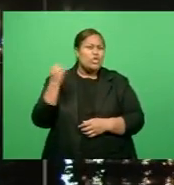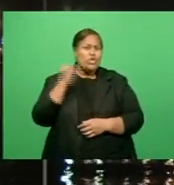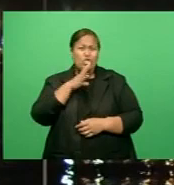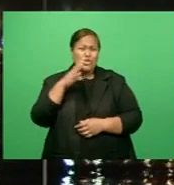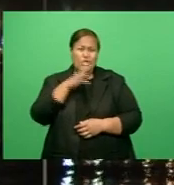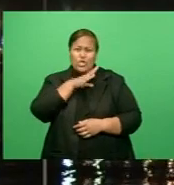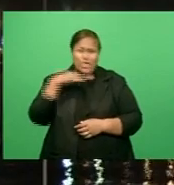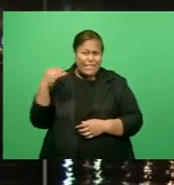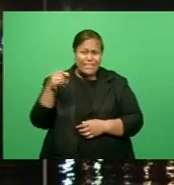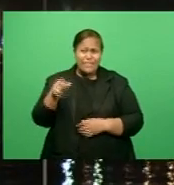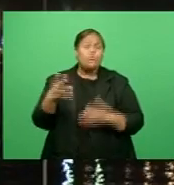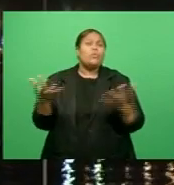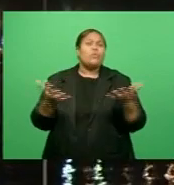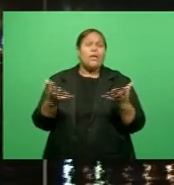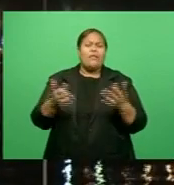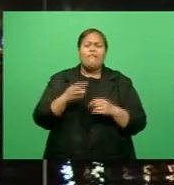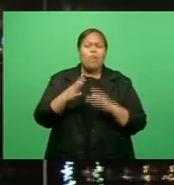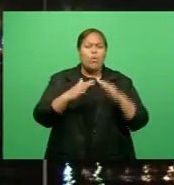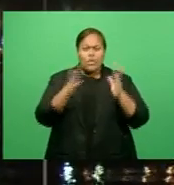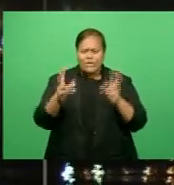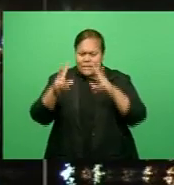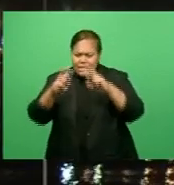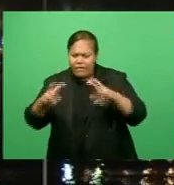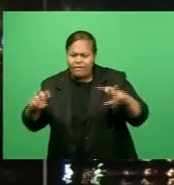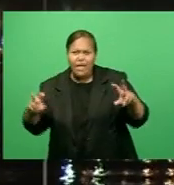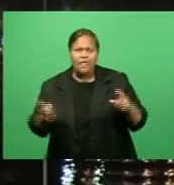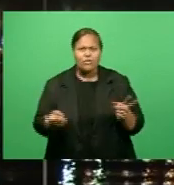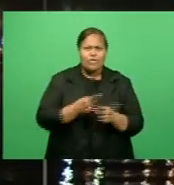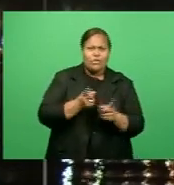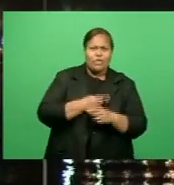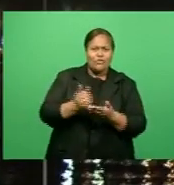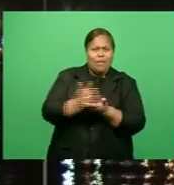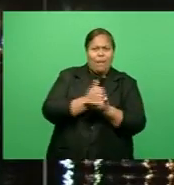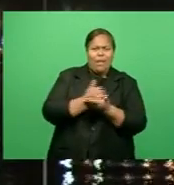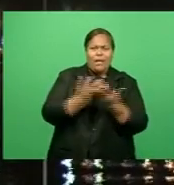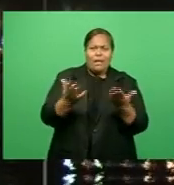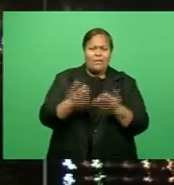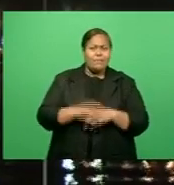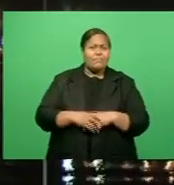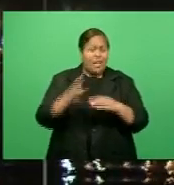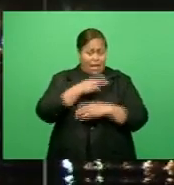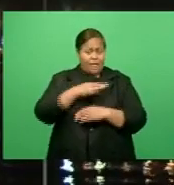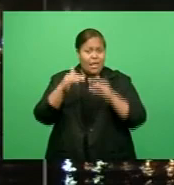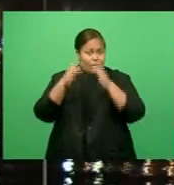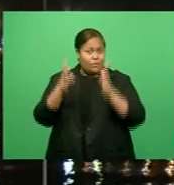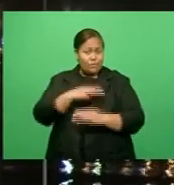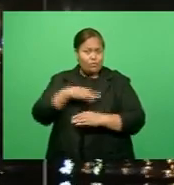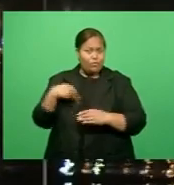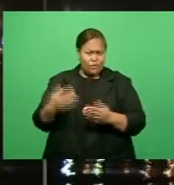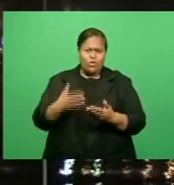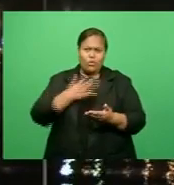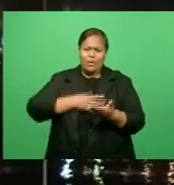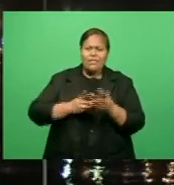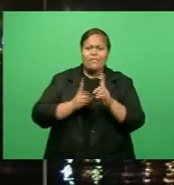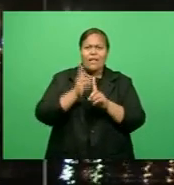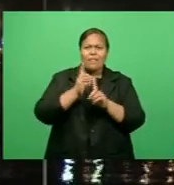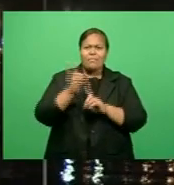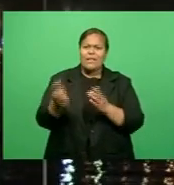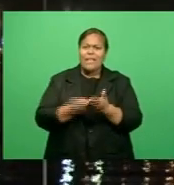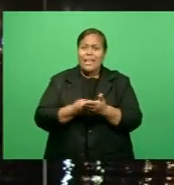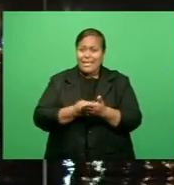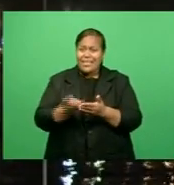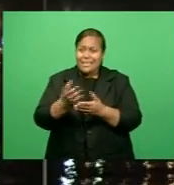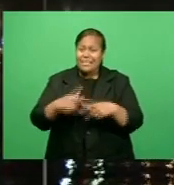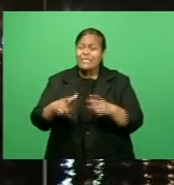informal settlements. The survey is usually conducted after the Housing Ministry acquires a development lease, and staff are sent to gather